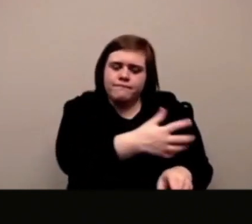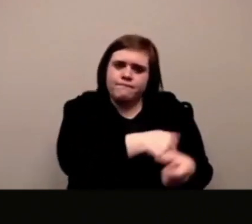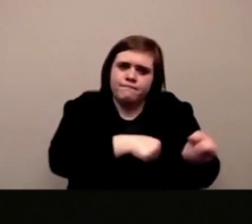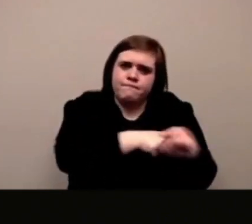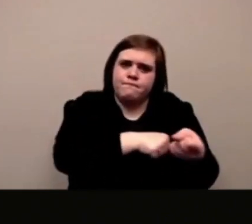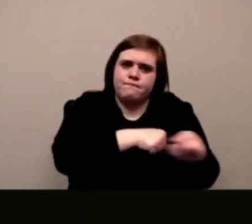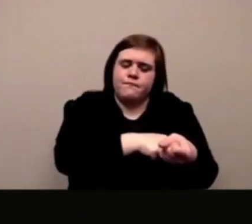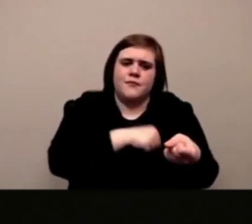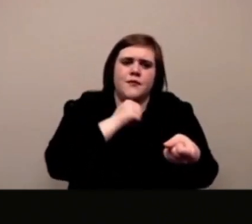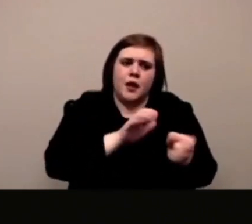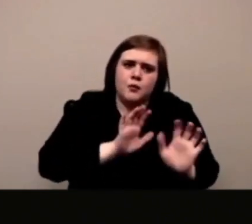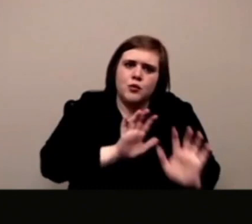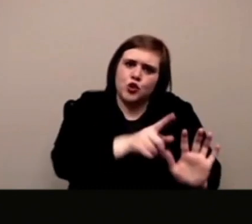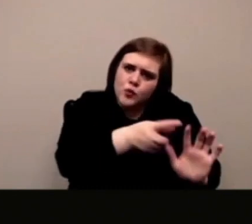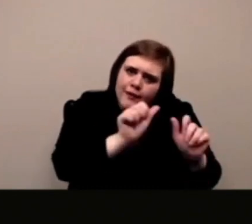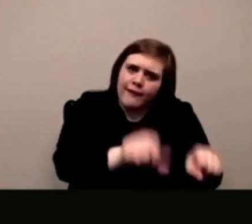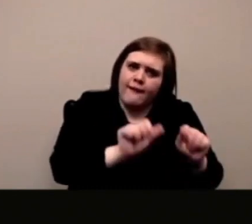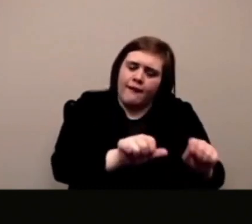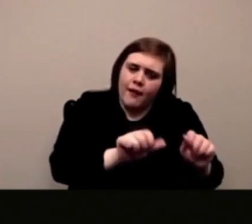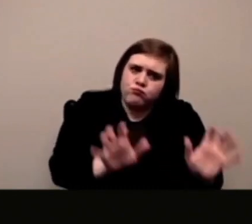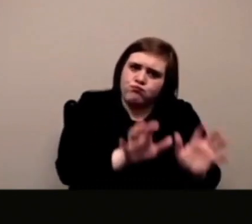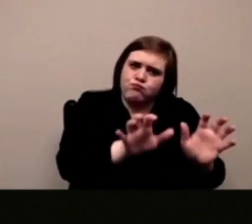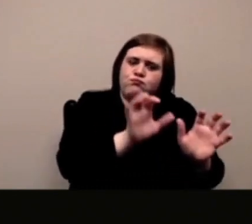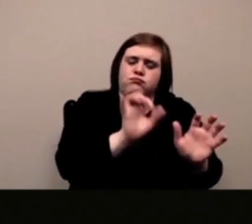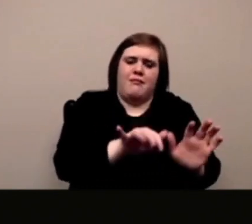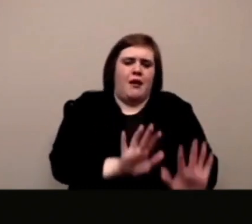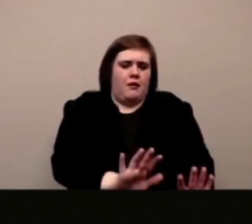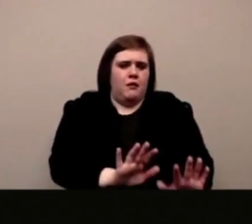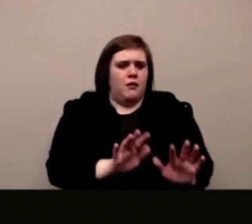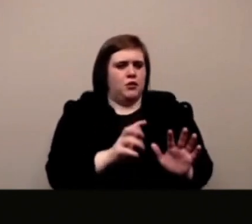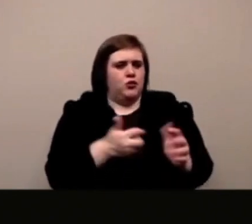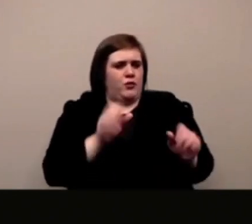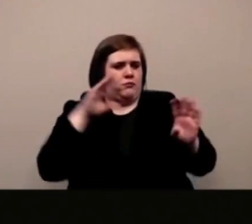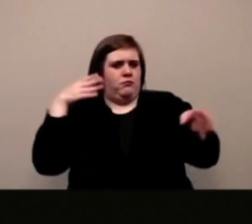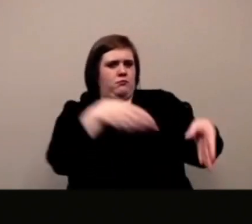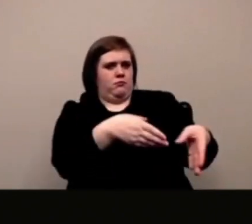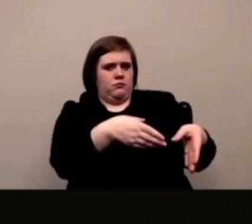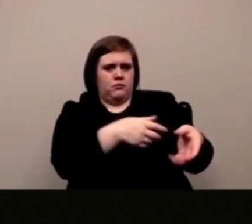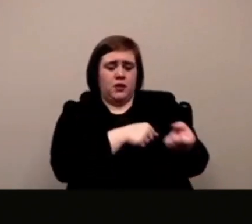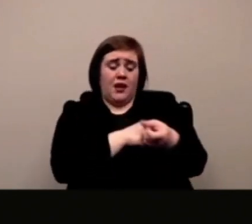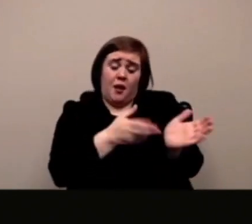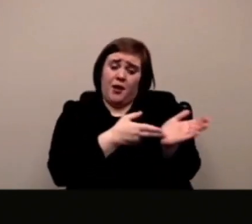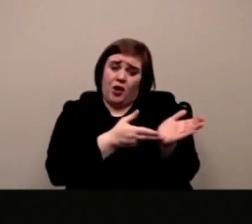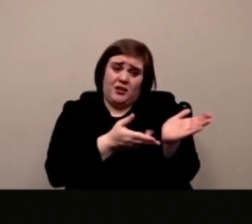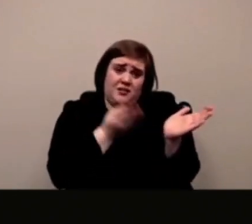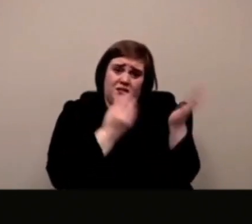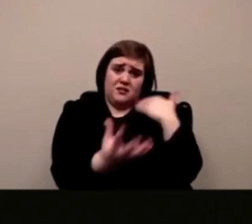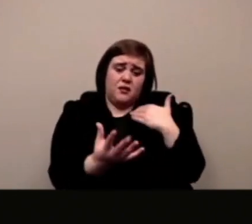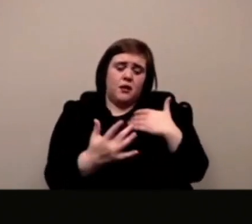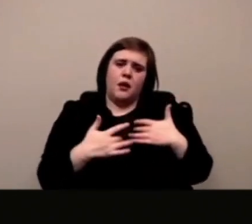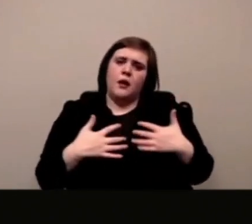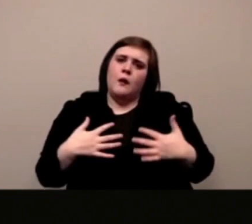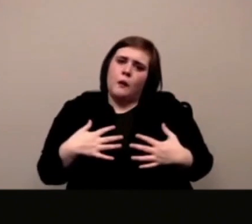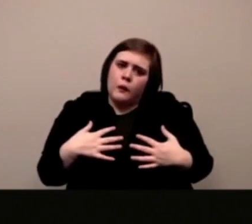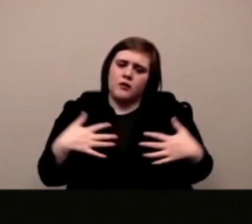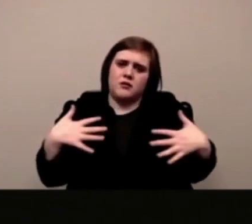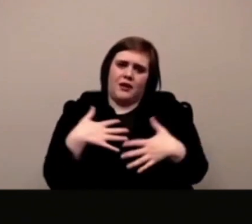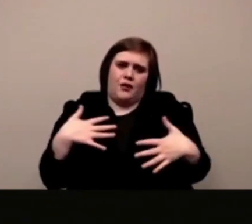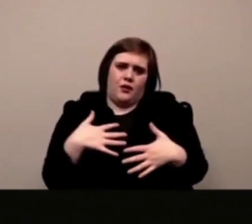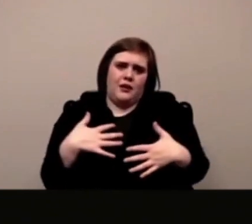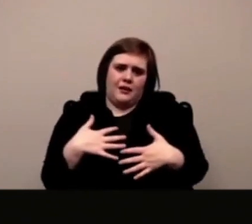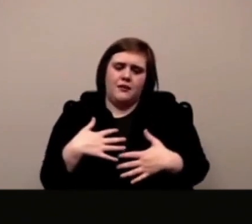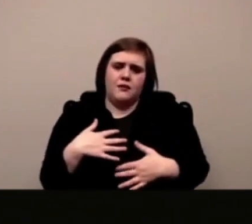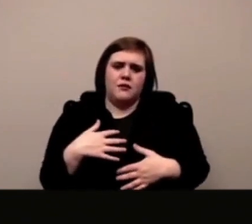sense of excellence. And I think sometimes that, I'll just be honest, it gets to be a little scary. And that's where sometimes that